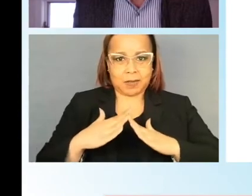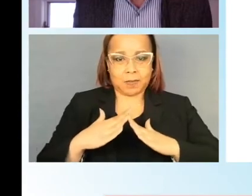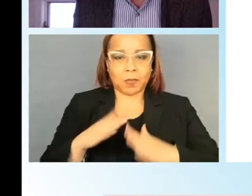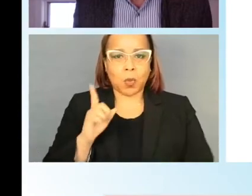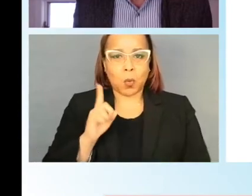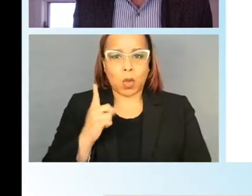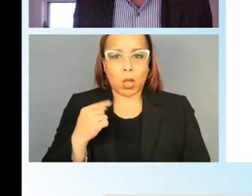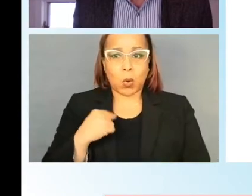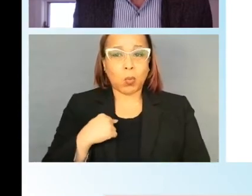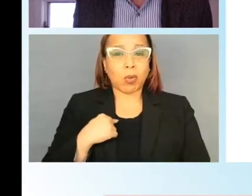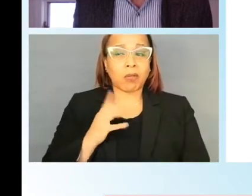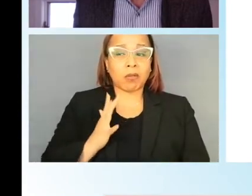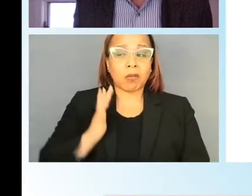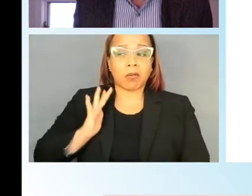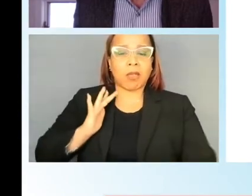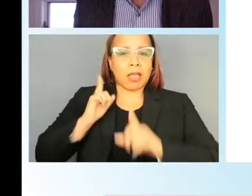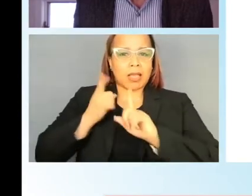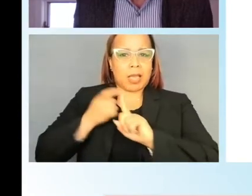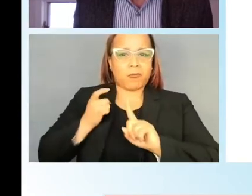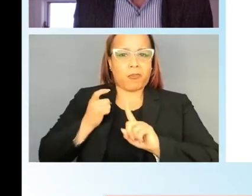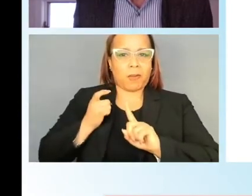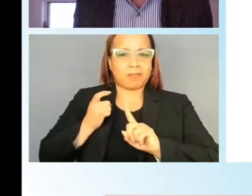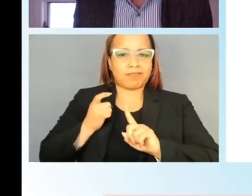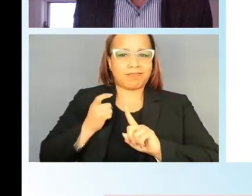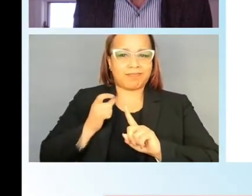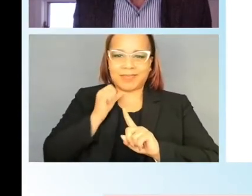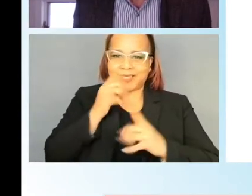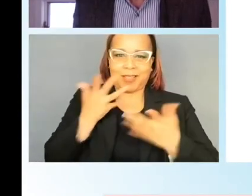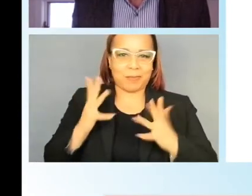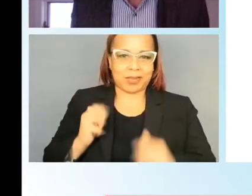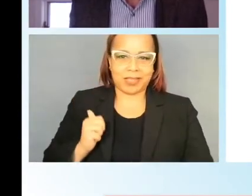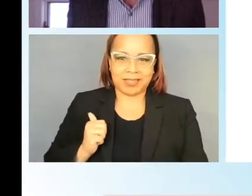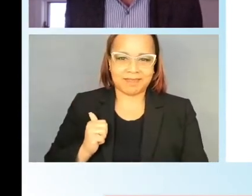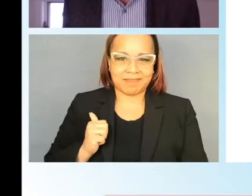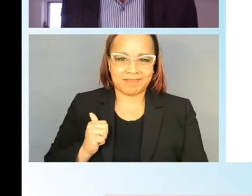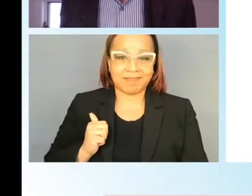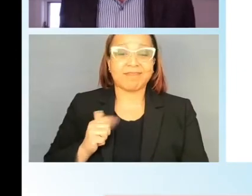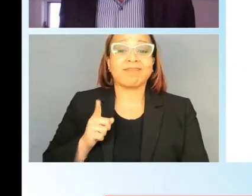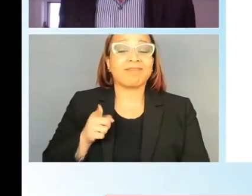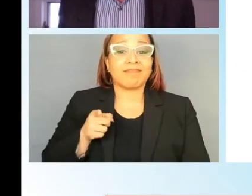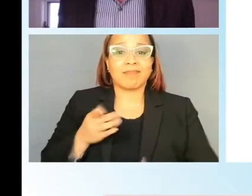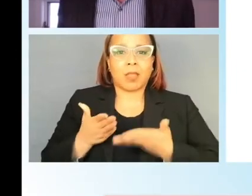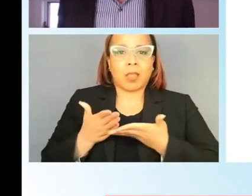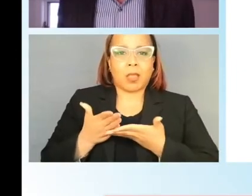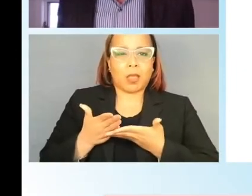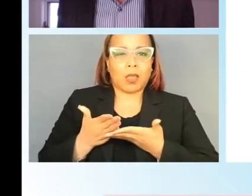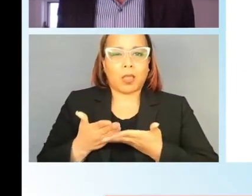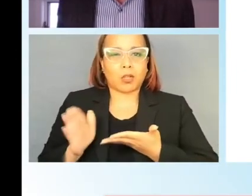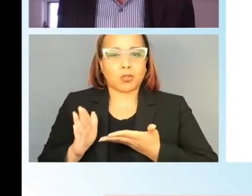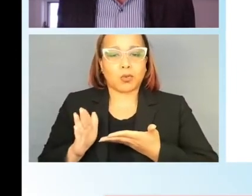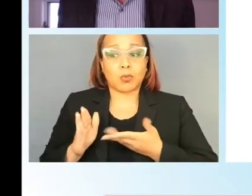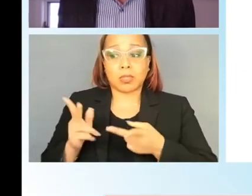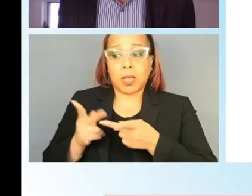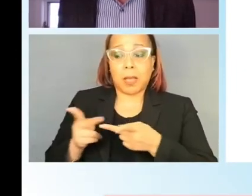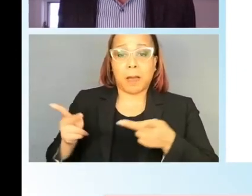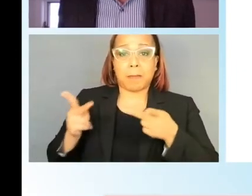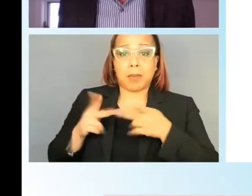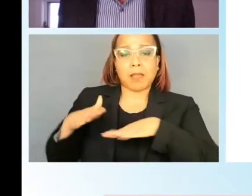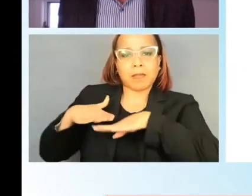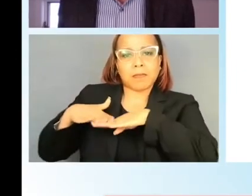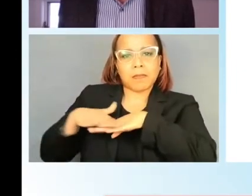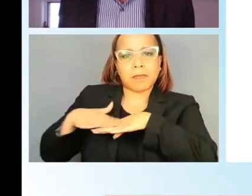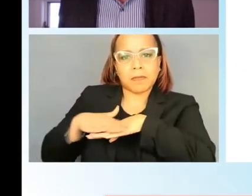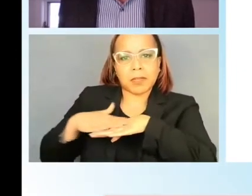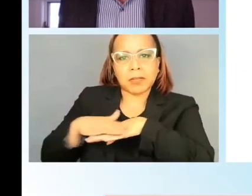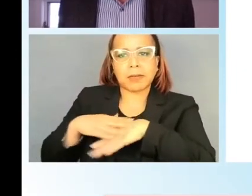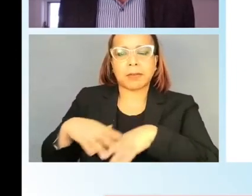originally came from, is not yet complete. In fact, it excludes actively the place of Indigenous, Indian, and